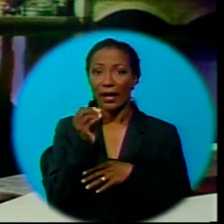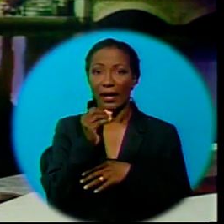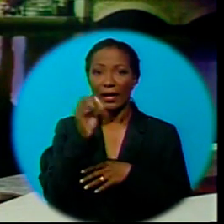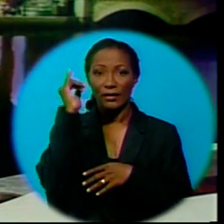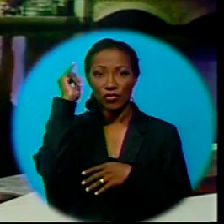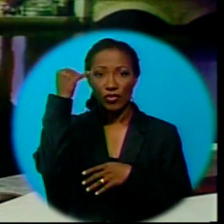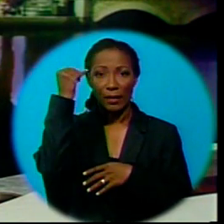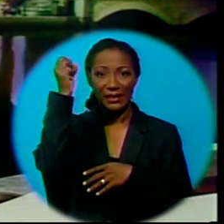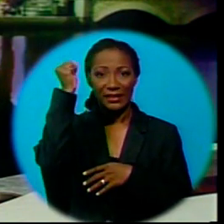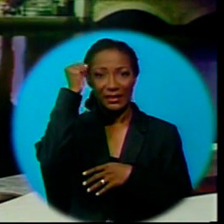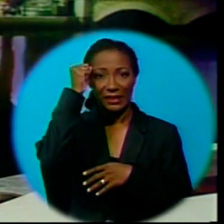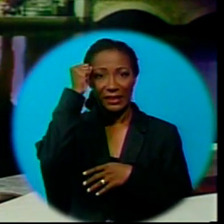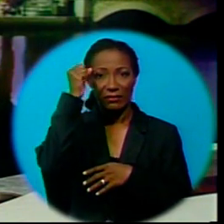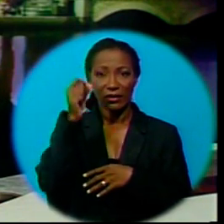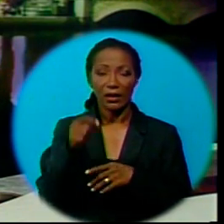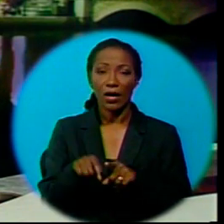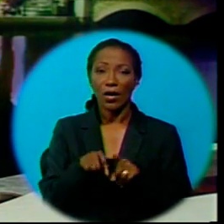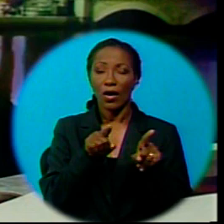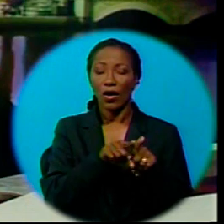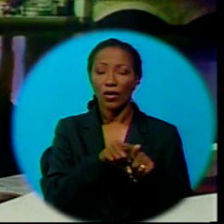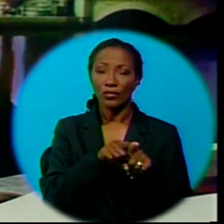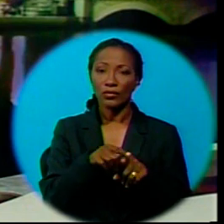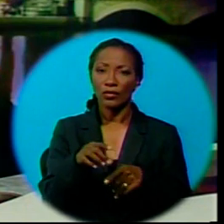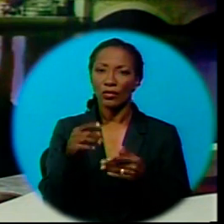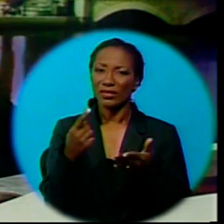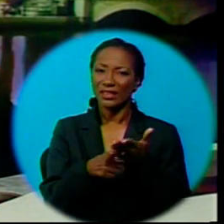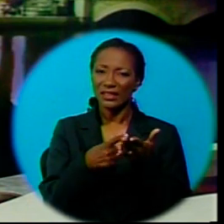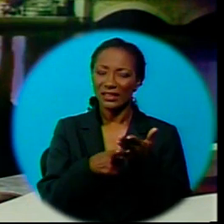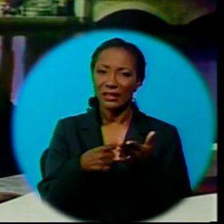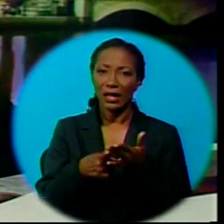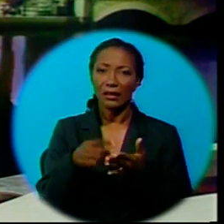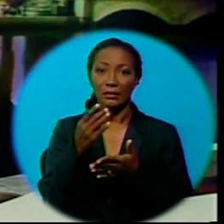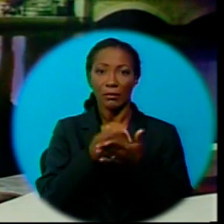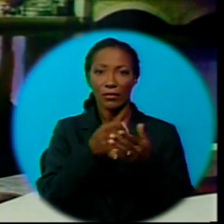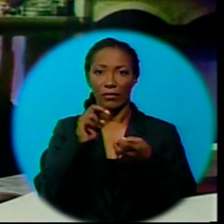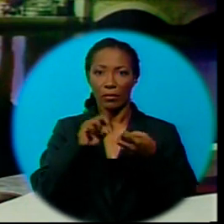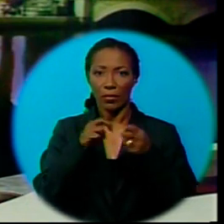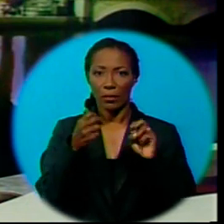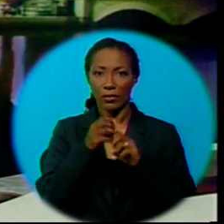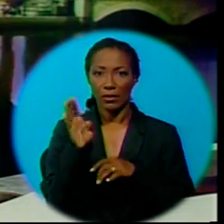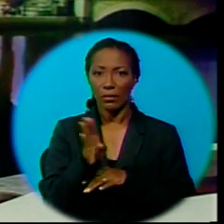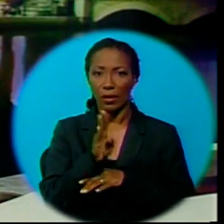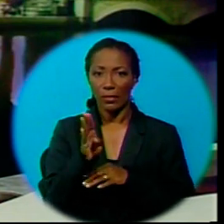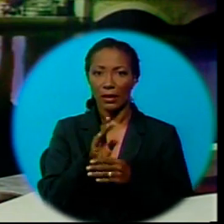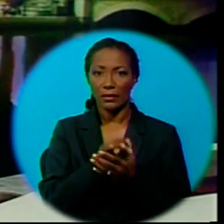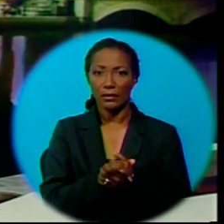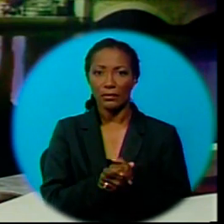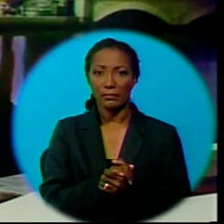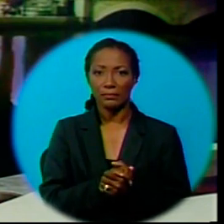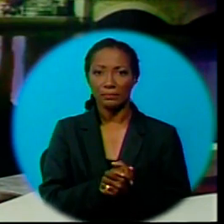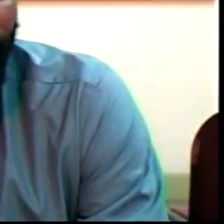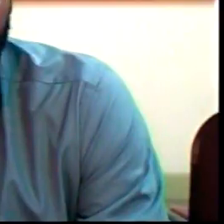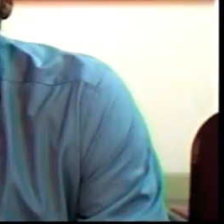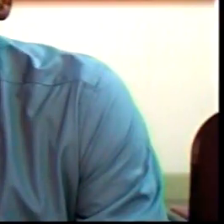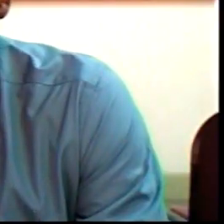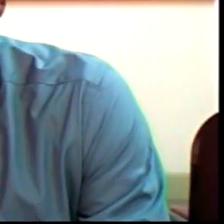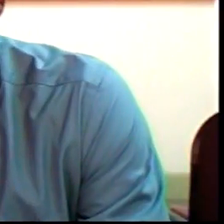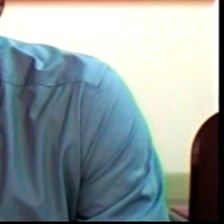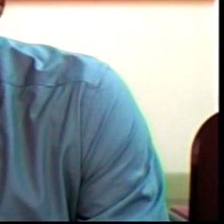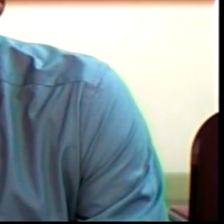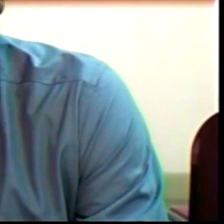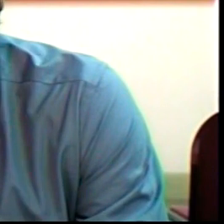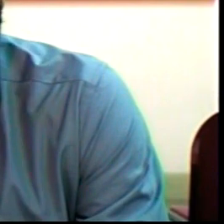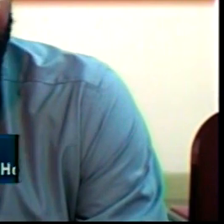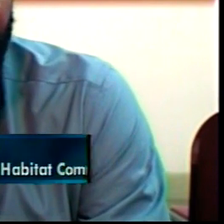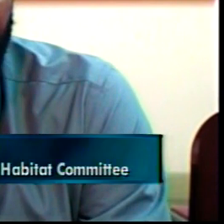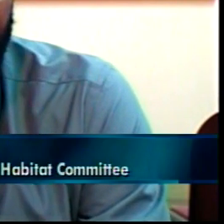Jeremy Stephen, outlined some of the urban issues in Barbados which should be addressed. For Barbados to really flourish